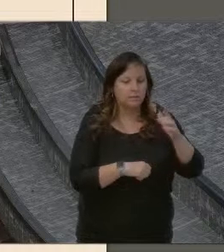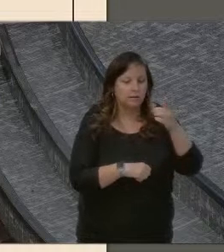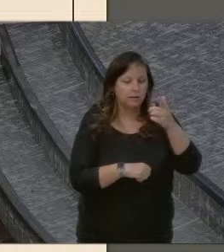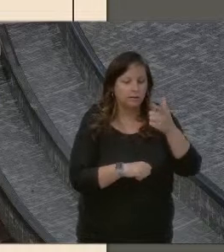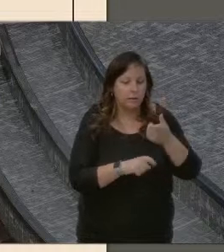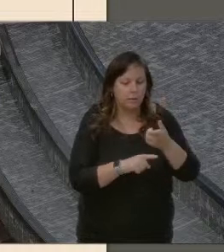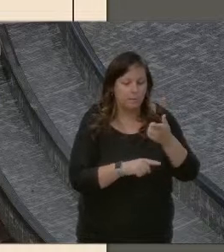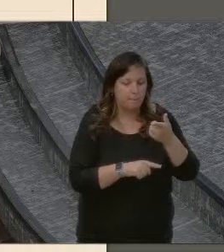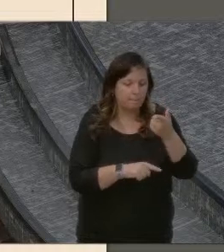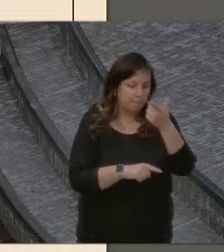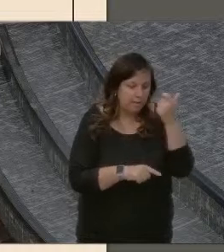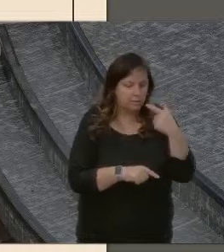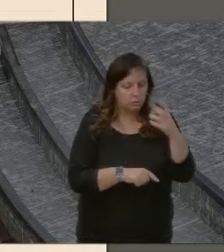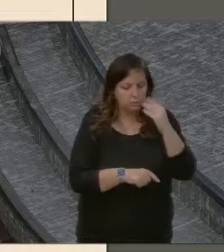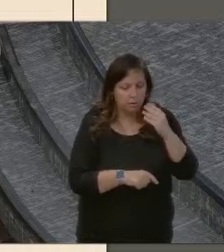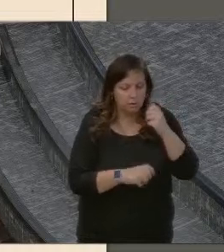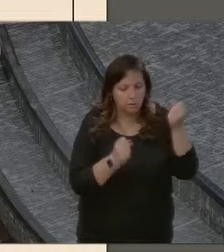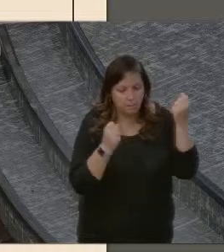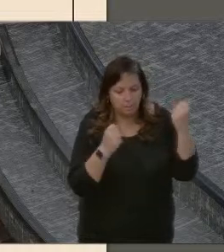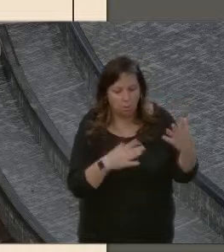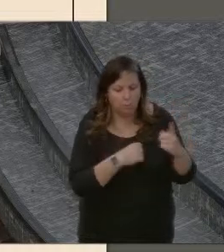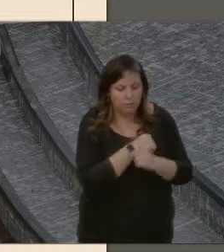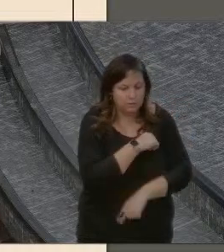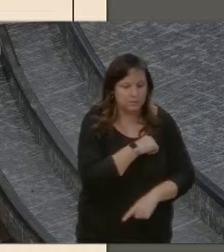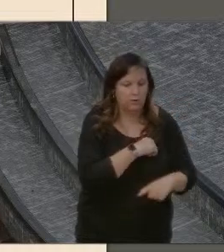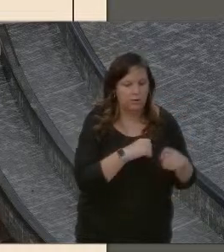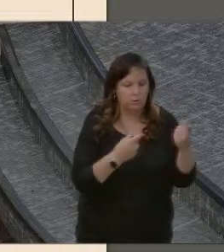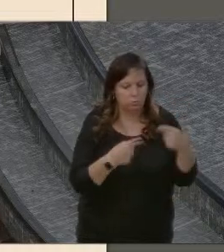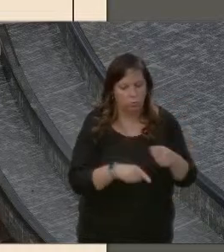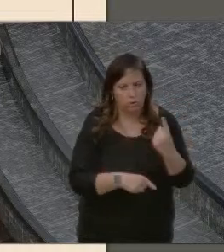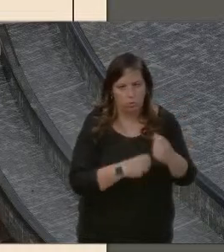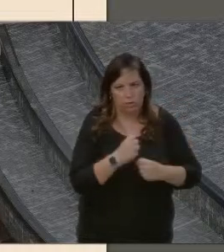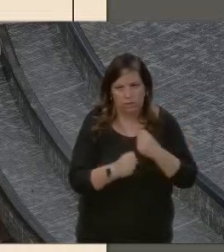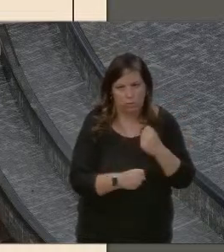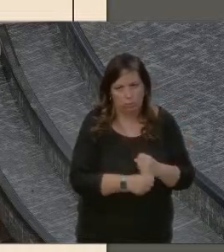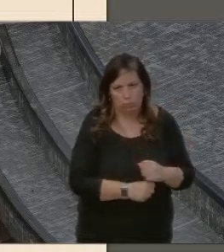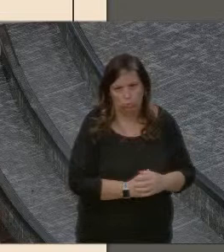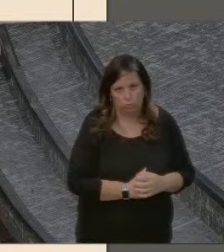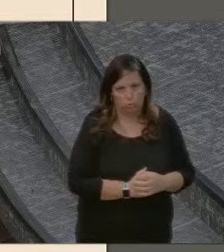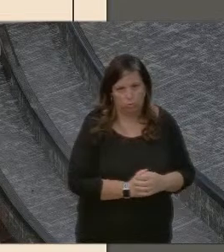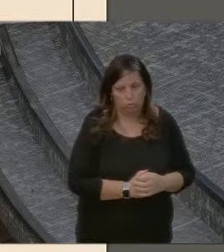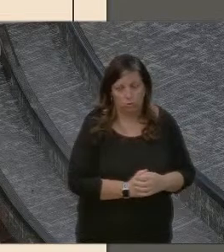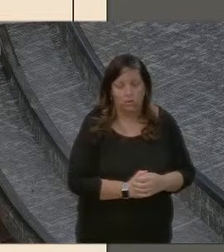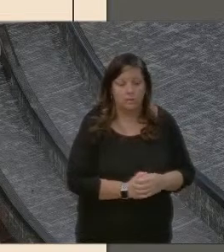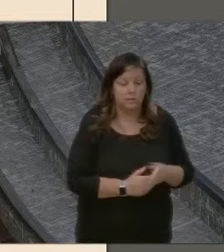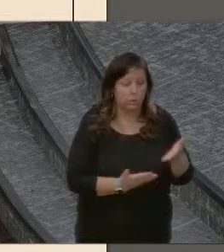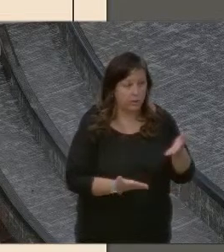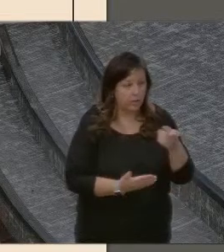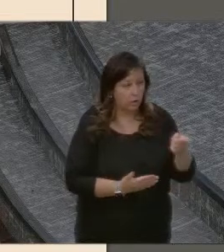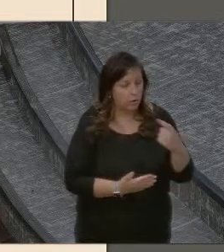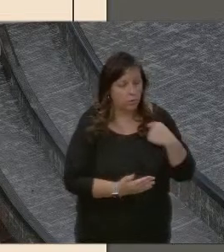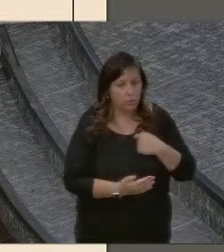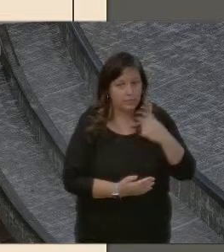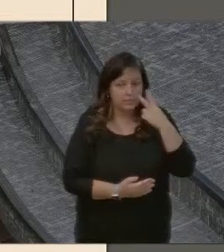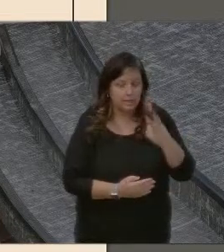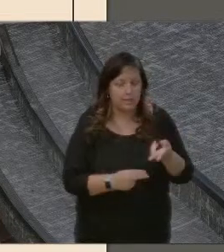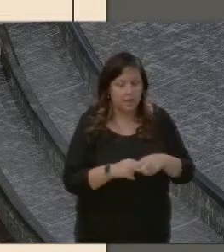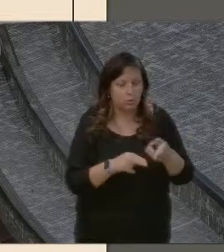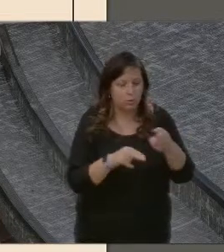year. And here we see the increasing rates of